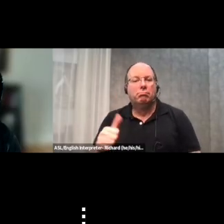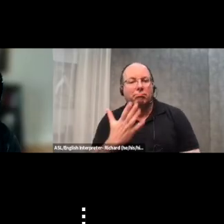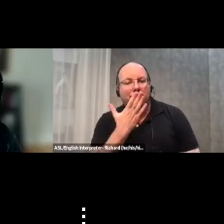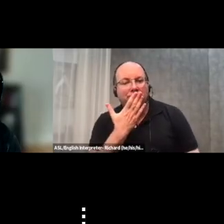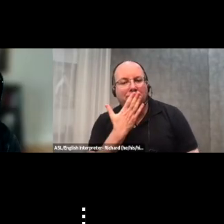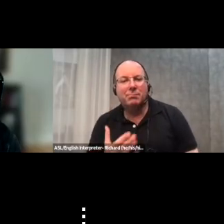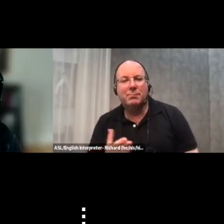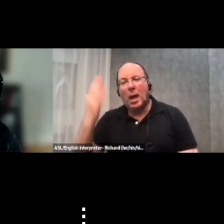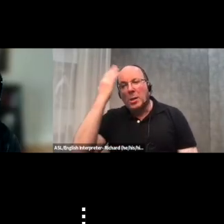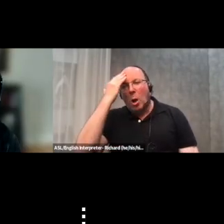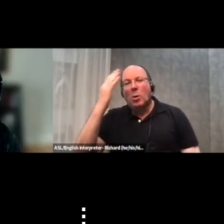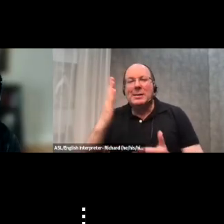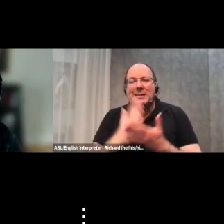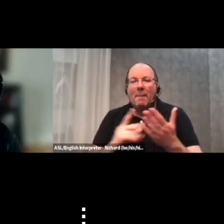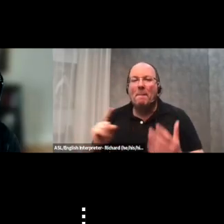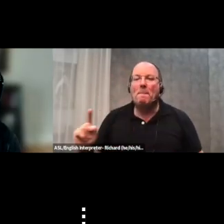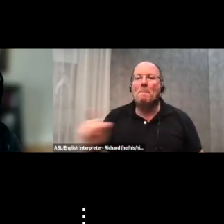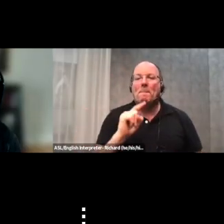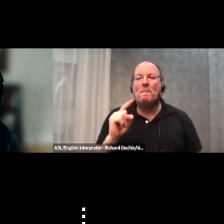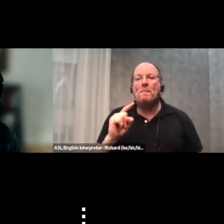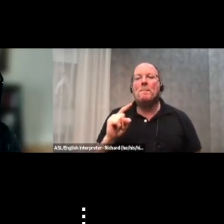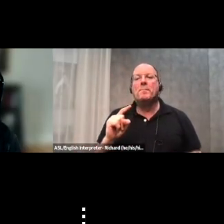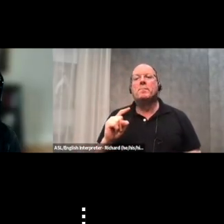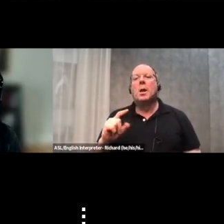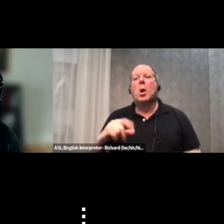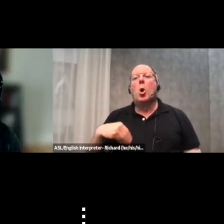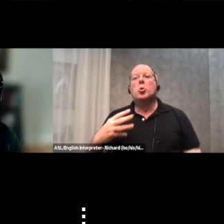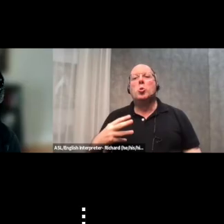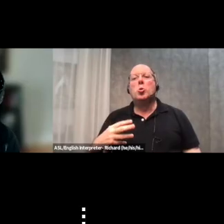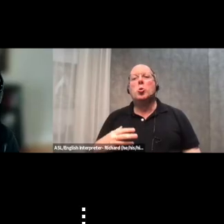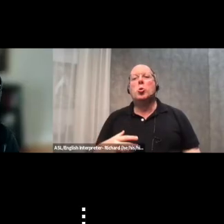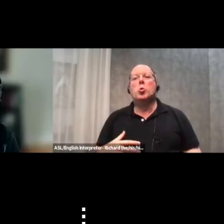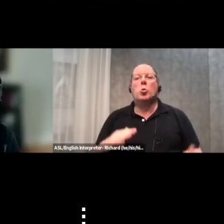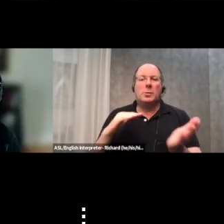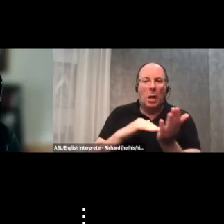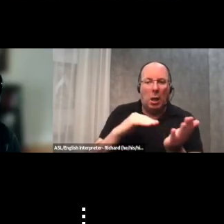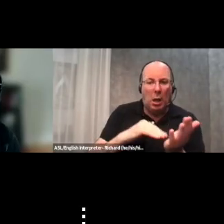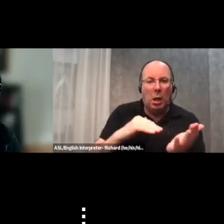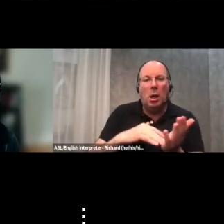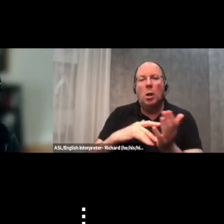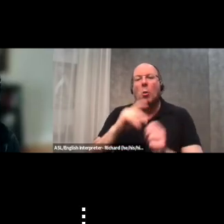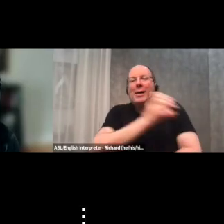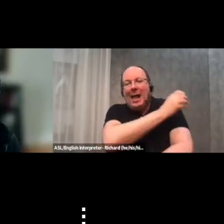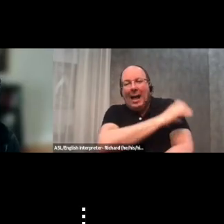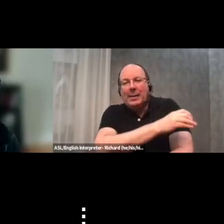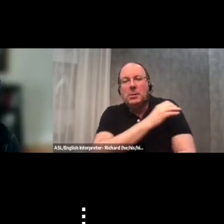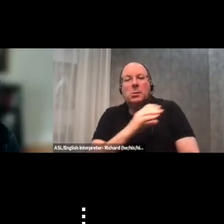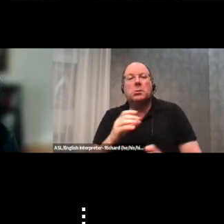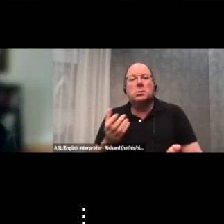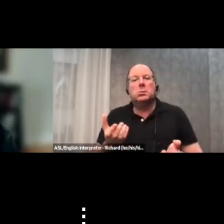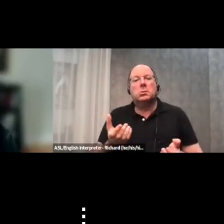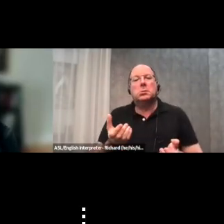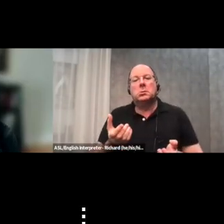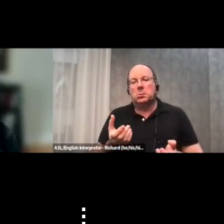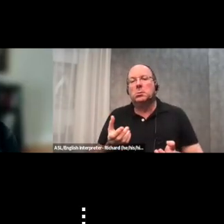All right. Now, I know some of you are providers or work with clients in whatever capacity. So I